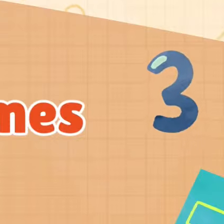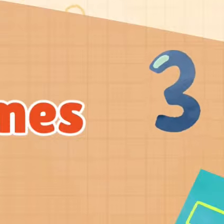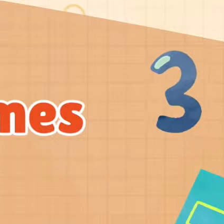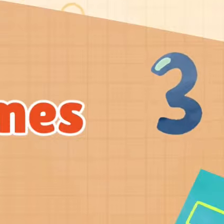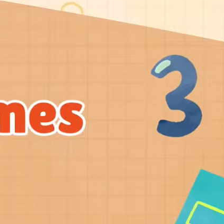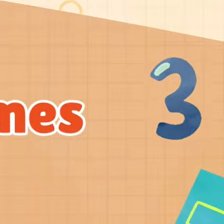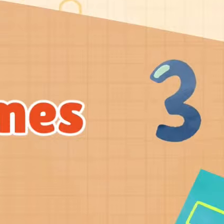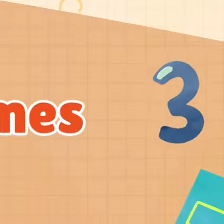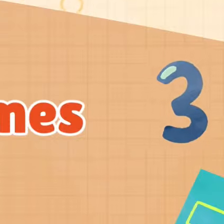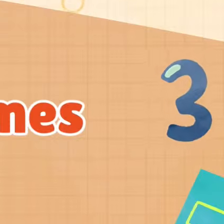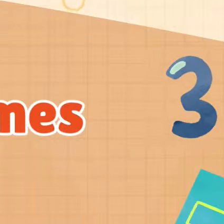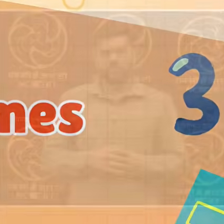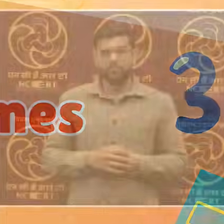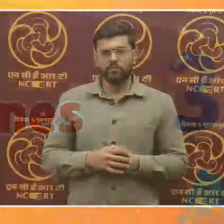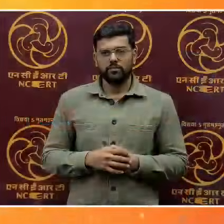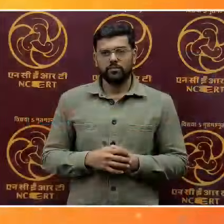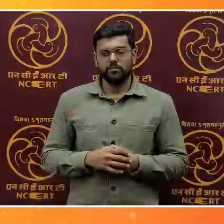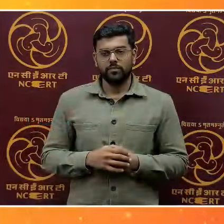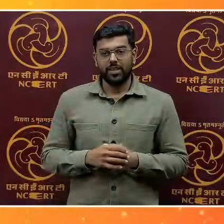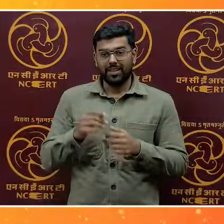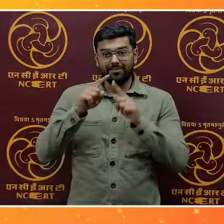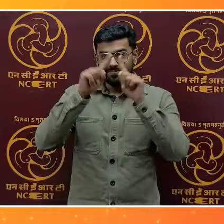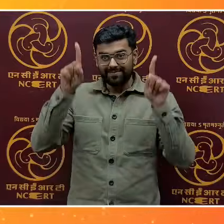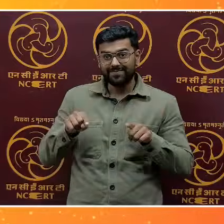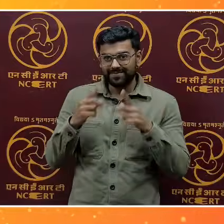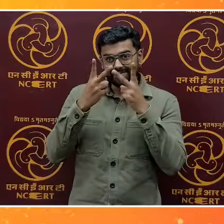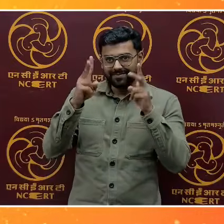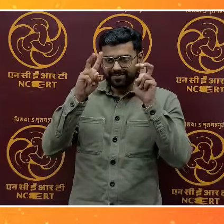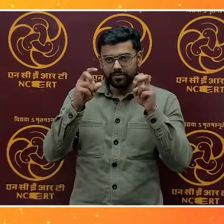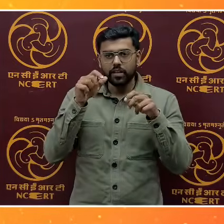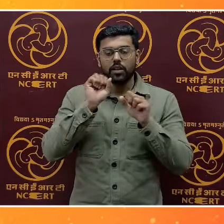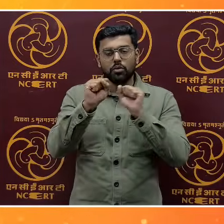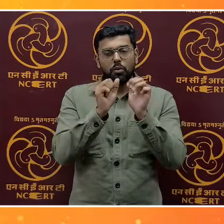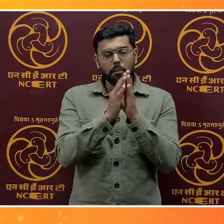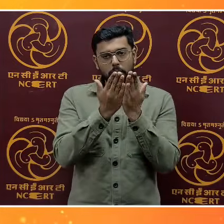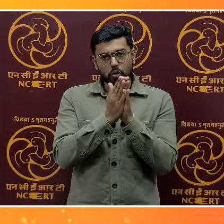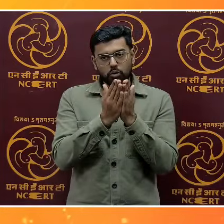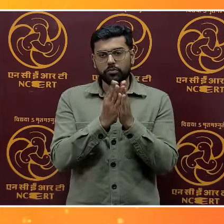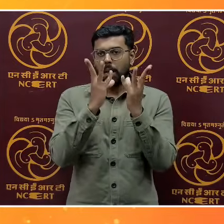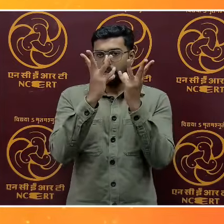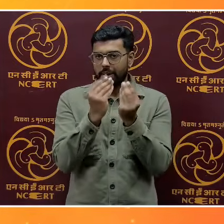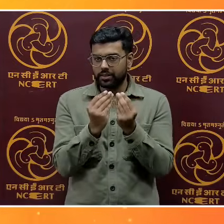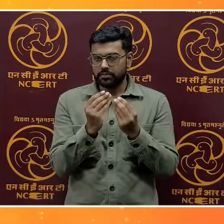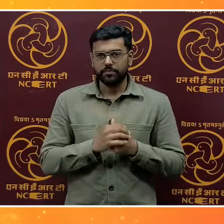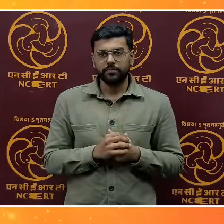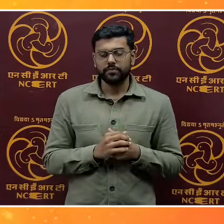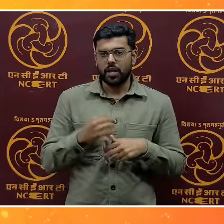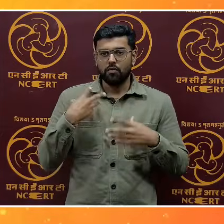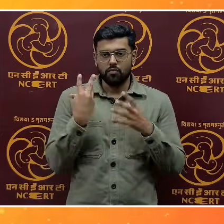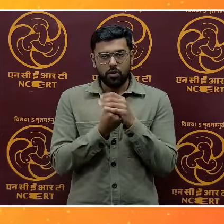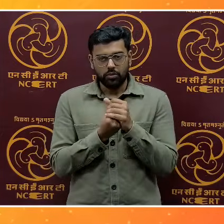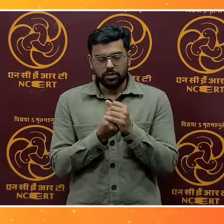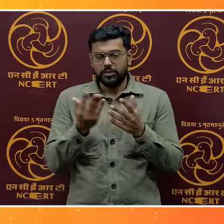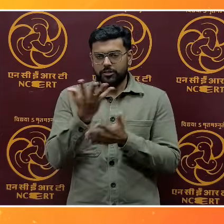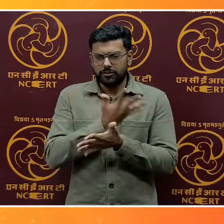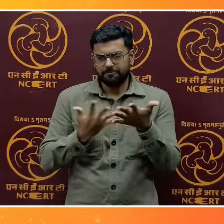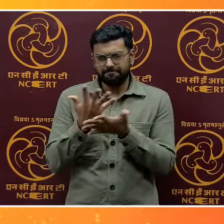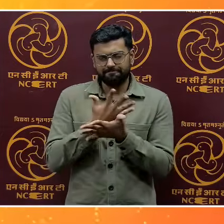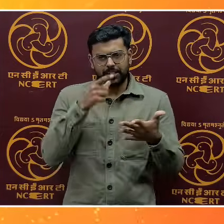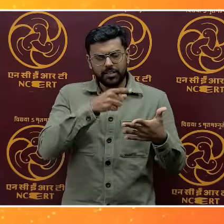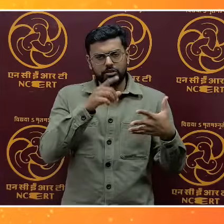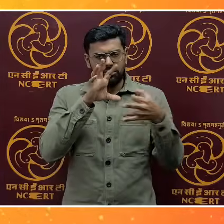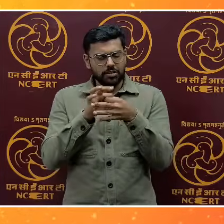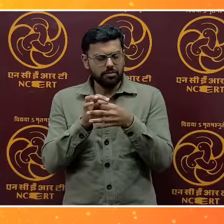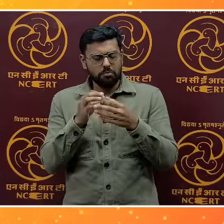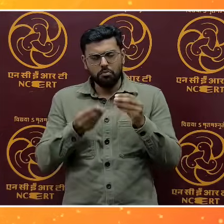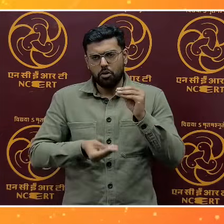your screens as well. This is from your book and book of maths, and we are going to discuss a lot. We